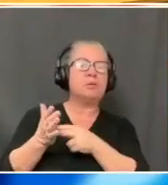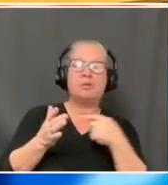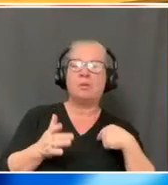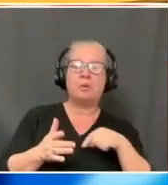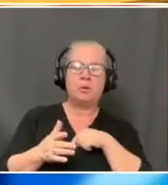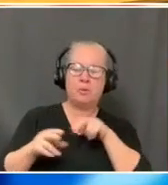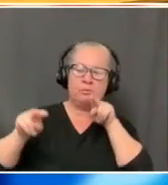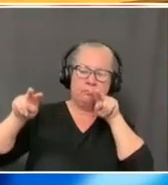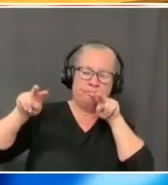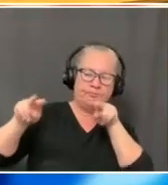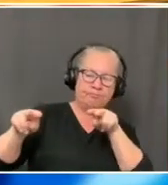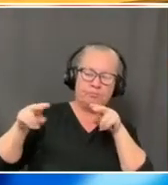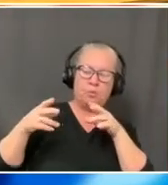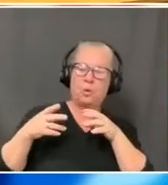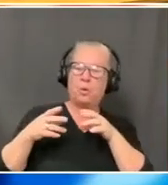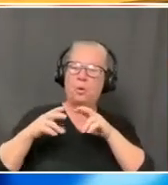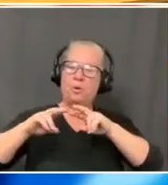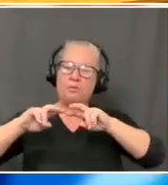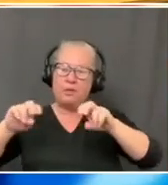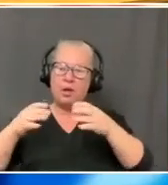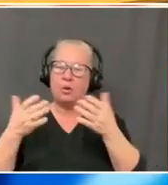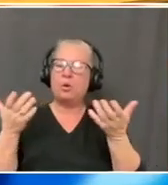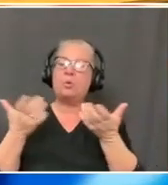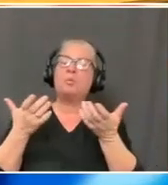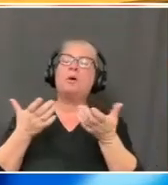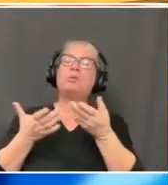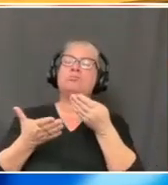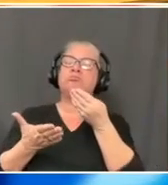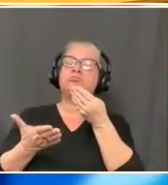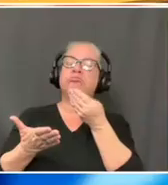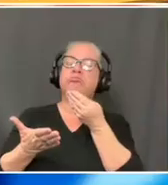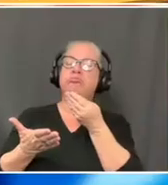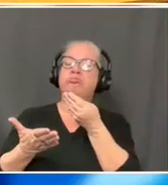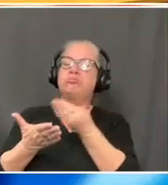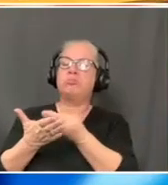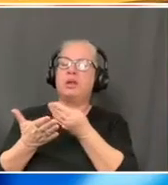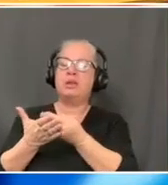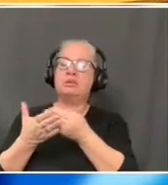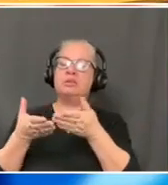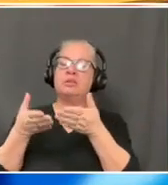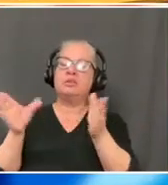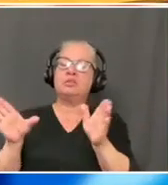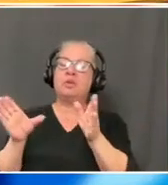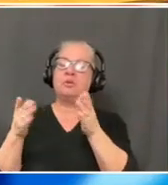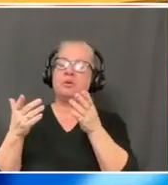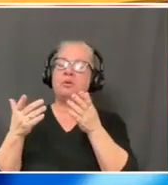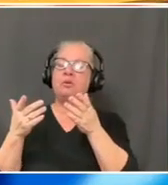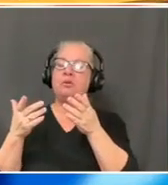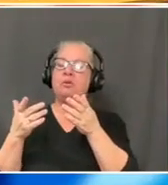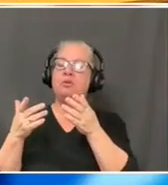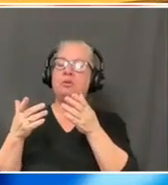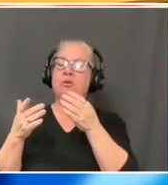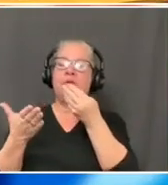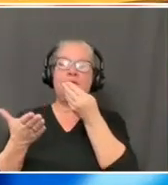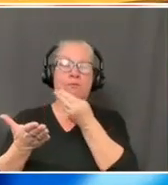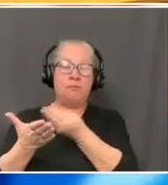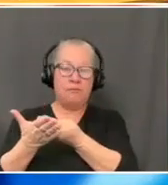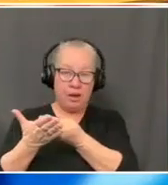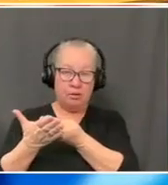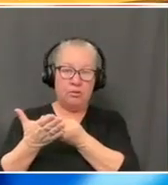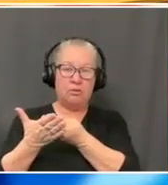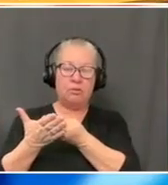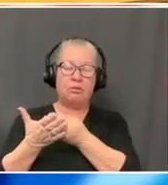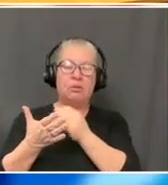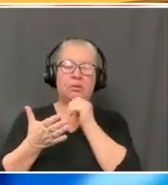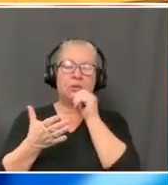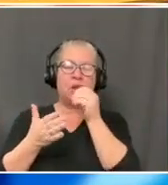things that are in our general fund restricted budgets, because just because the main issue is in the unrestricted side doesn't mean we don't